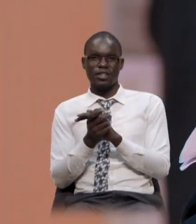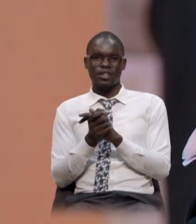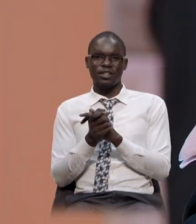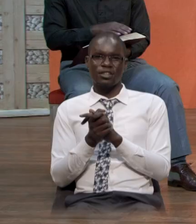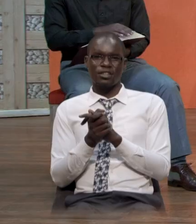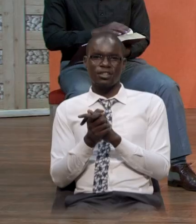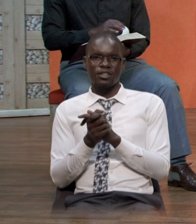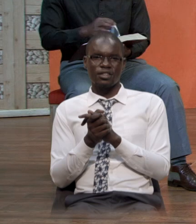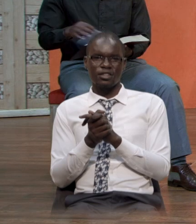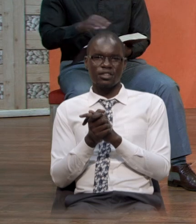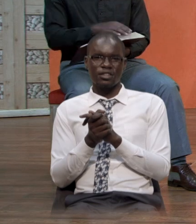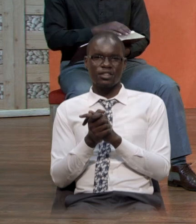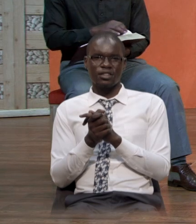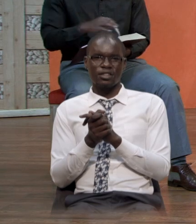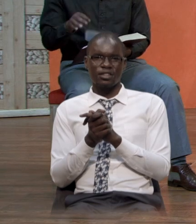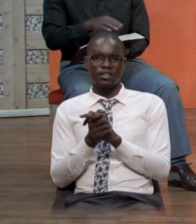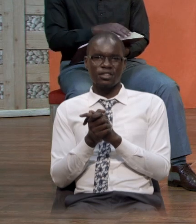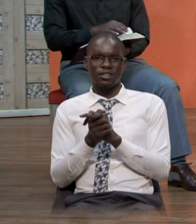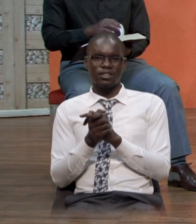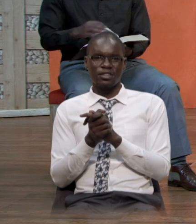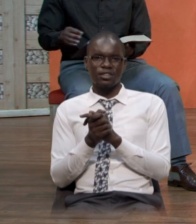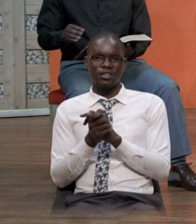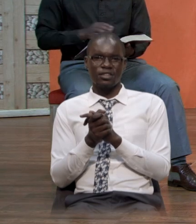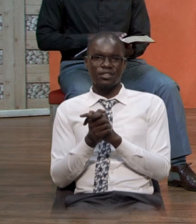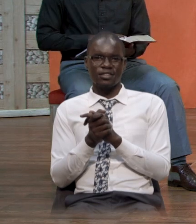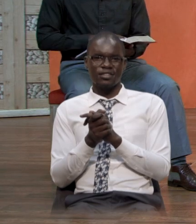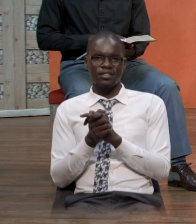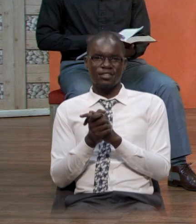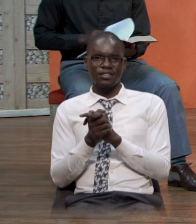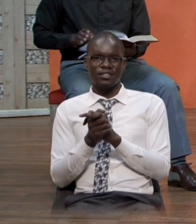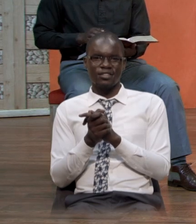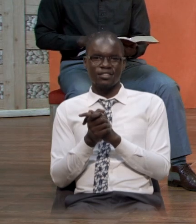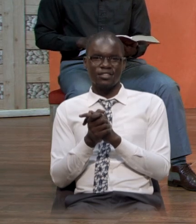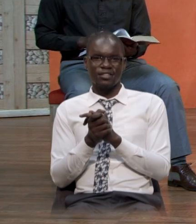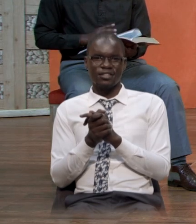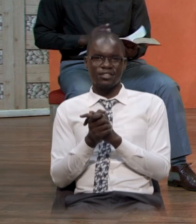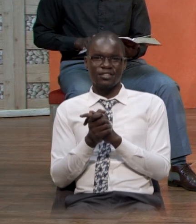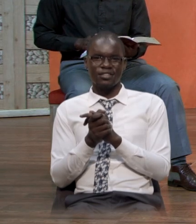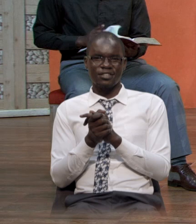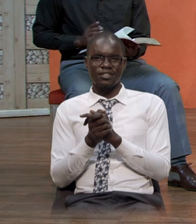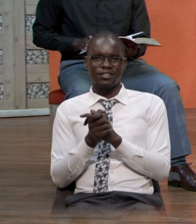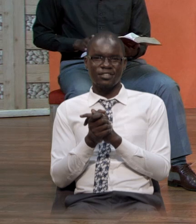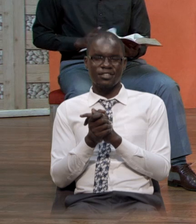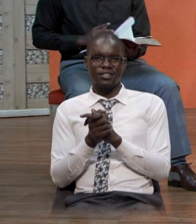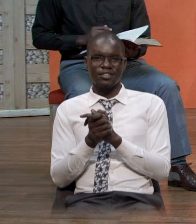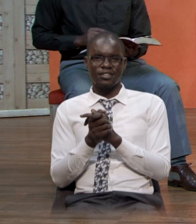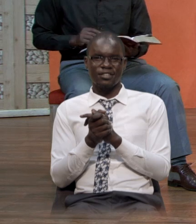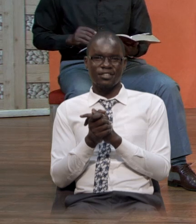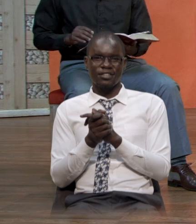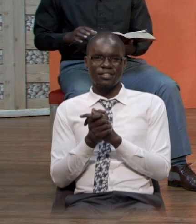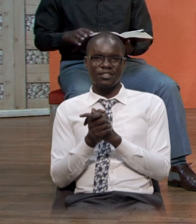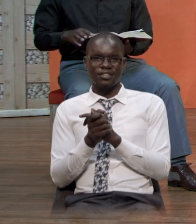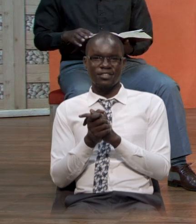24. Mark chapter, yes? And verse 24. Therefore I say unto you.